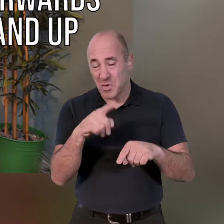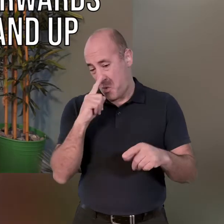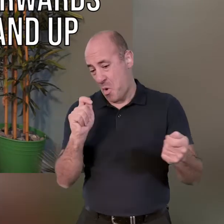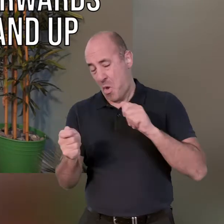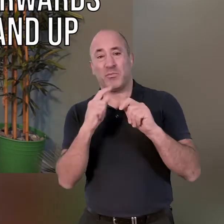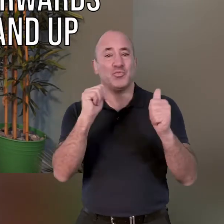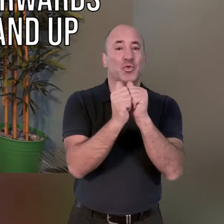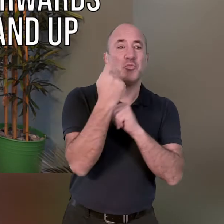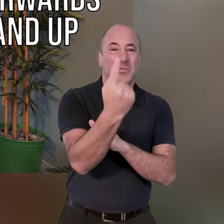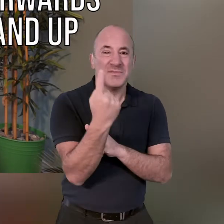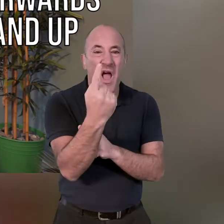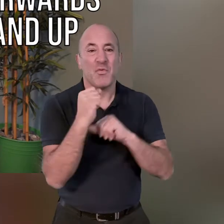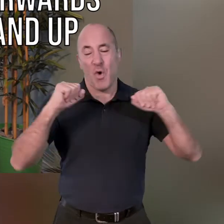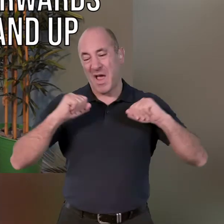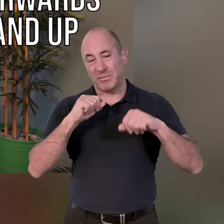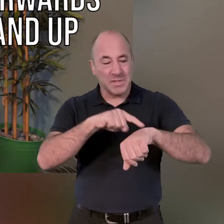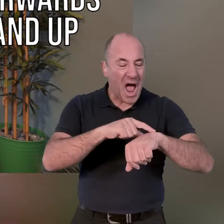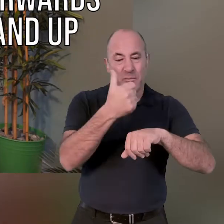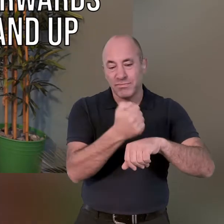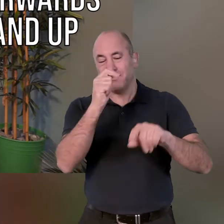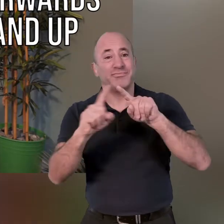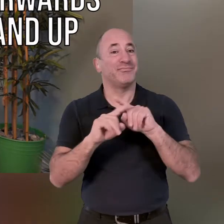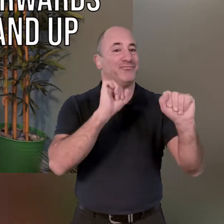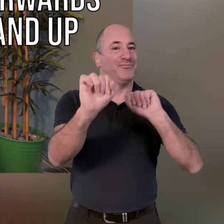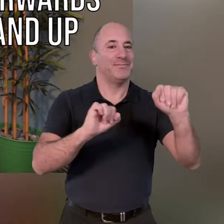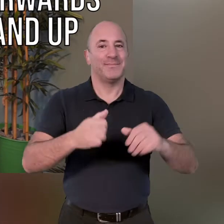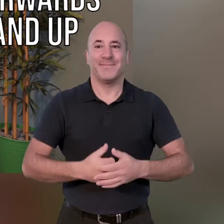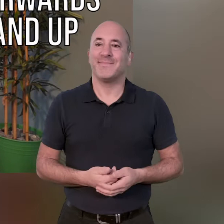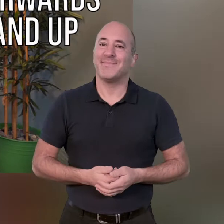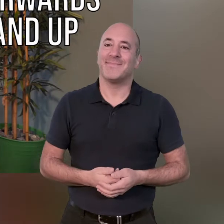it, change it, and make your own workouts in your own time.